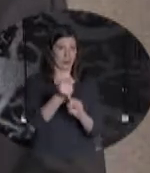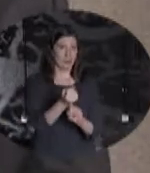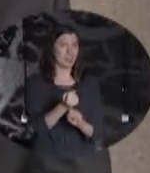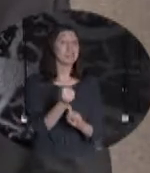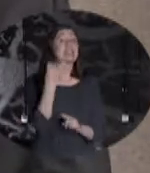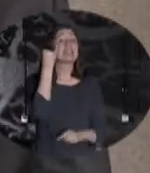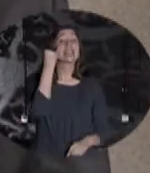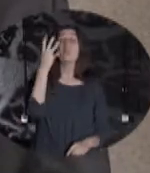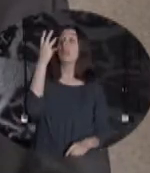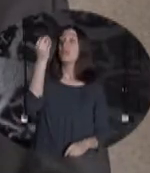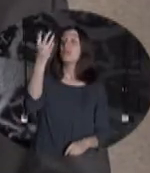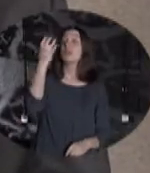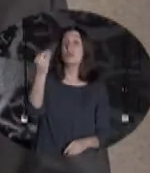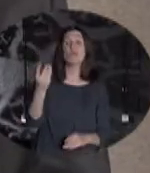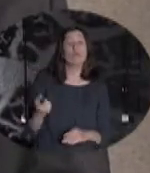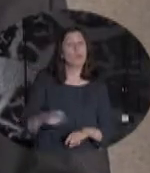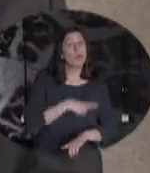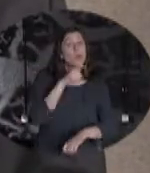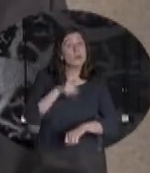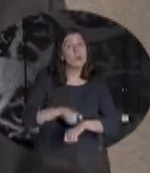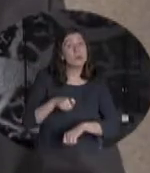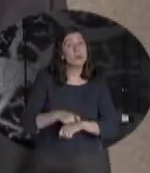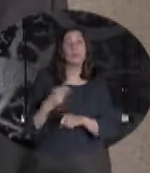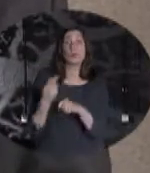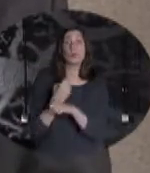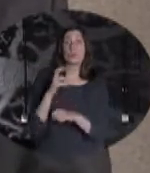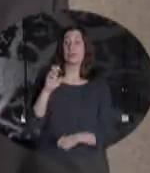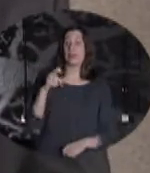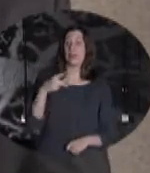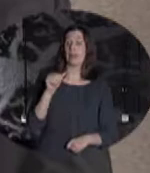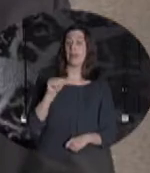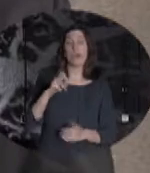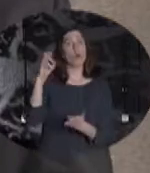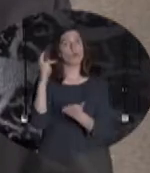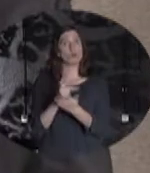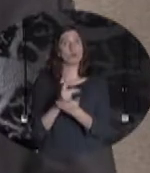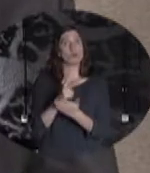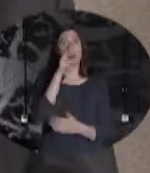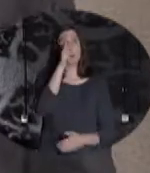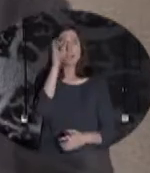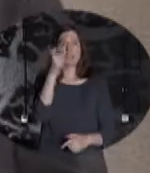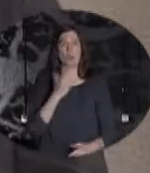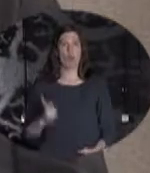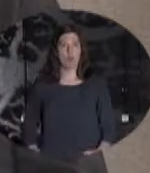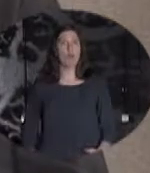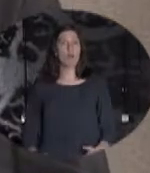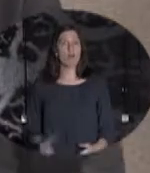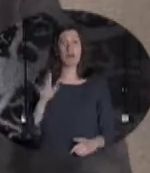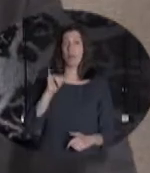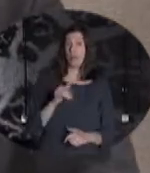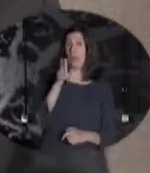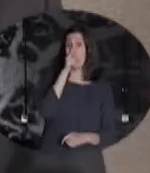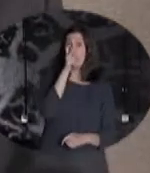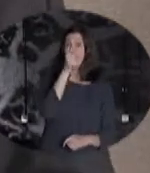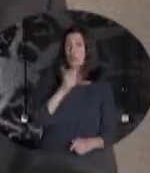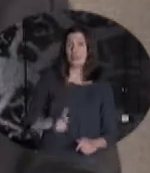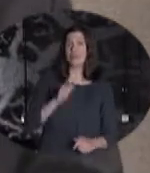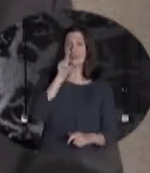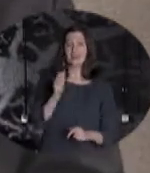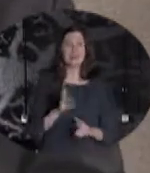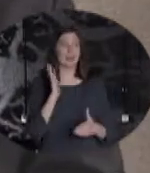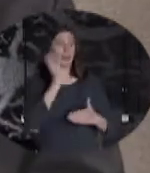you're going to be outside for extended periods of time, use an EPA-approved bug spray. And make sure that the bug spray that you're using isn't interfering with your